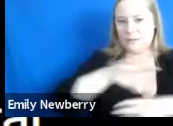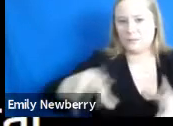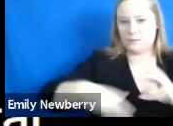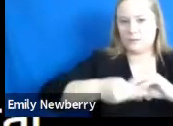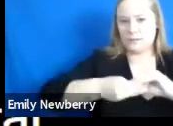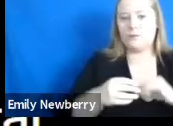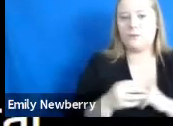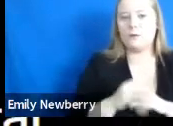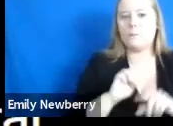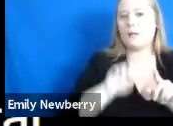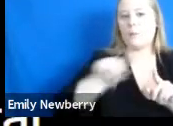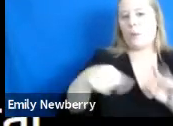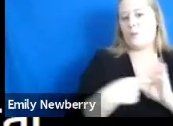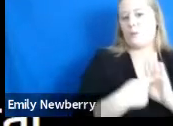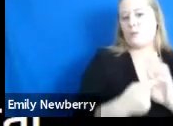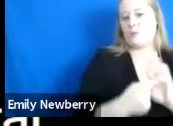3